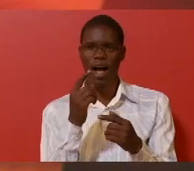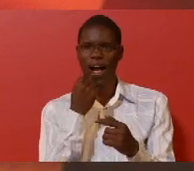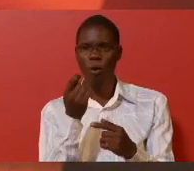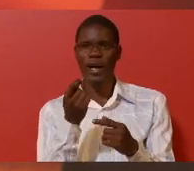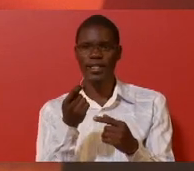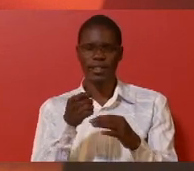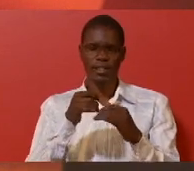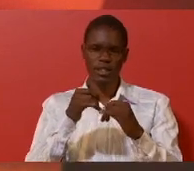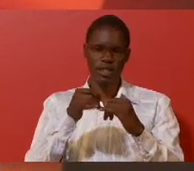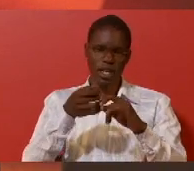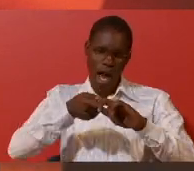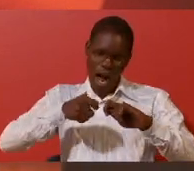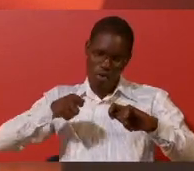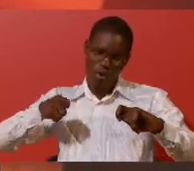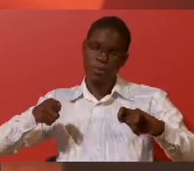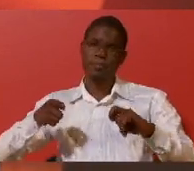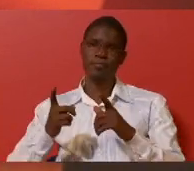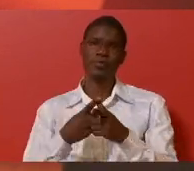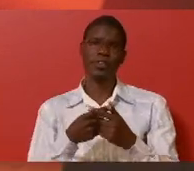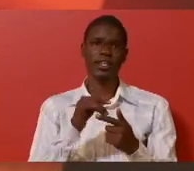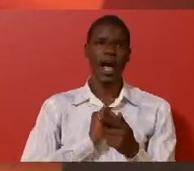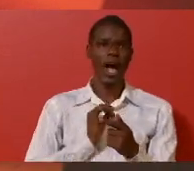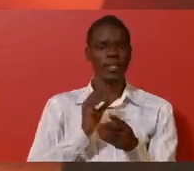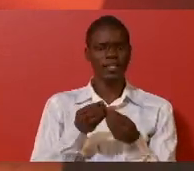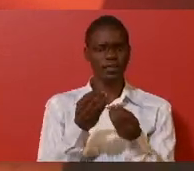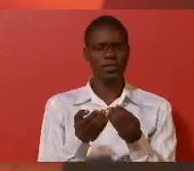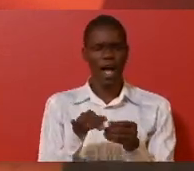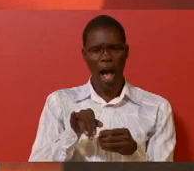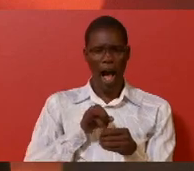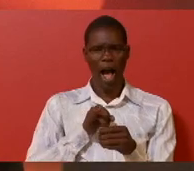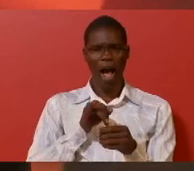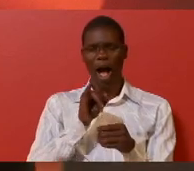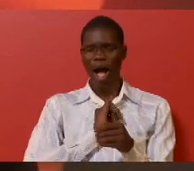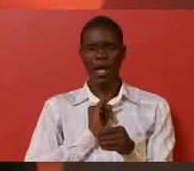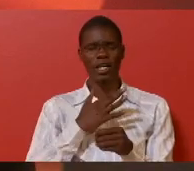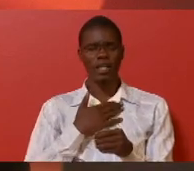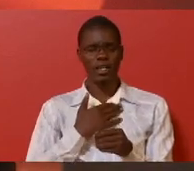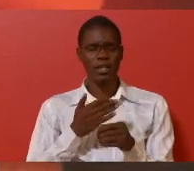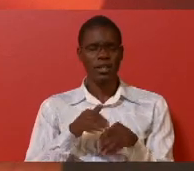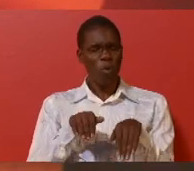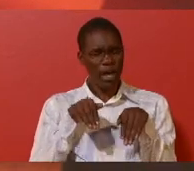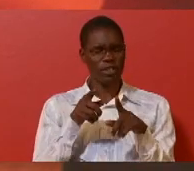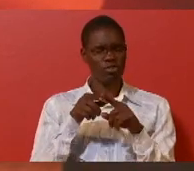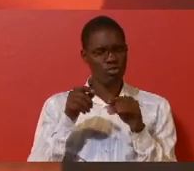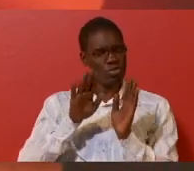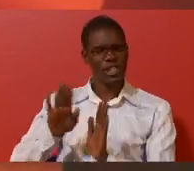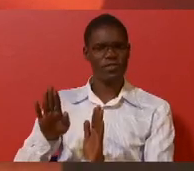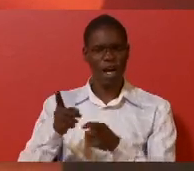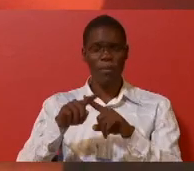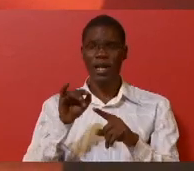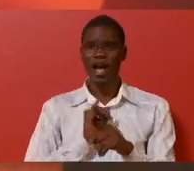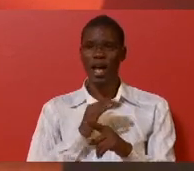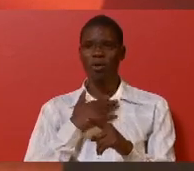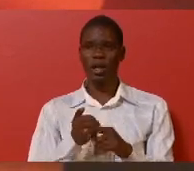we gave a gift to someone leaving, I thought, man, I can't wait till I leave. Not that I was hurrying to leave the job, but I wanted to be sure